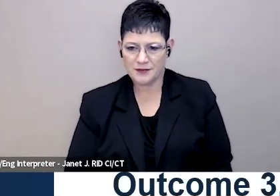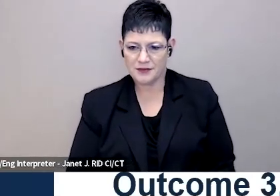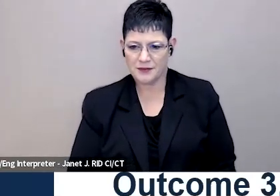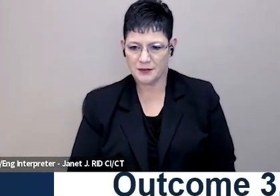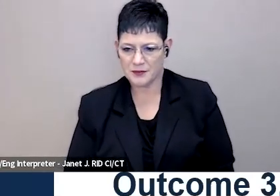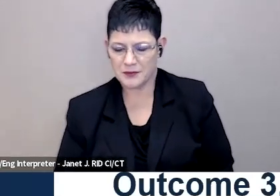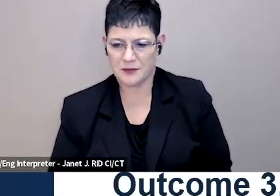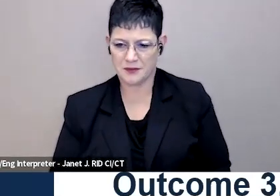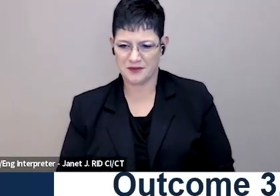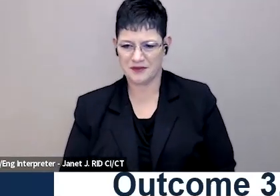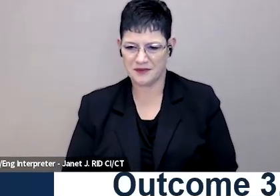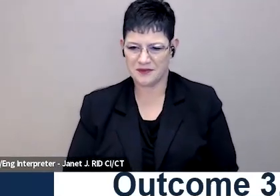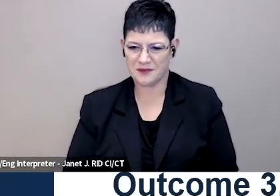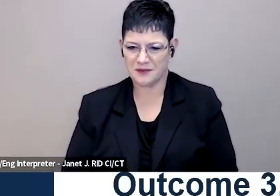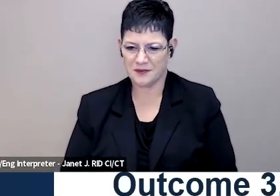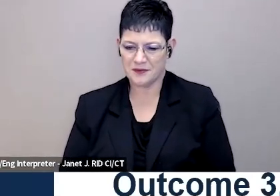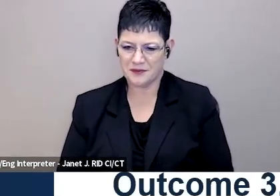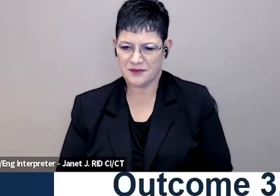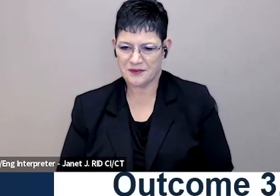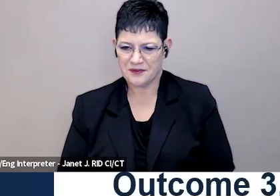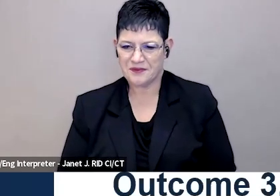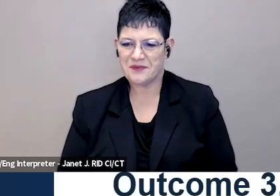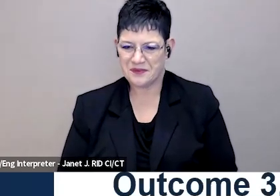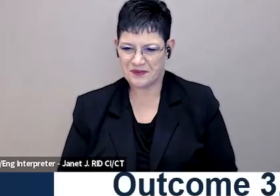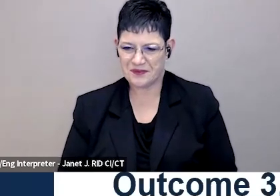Thank you so much, Jason, and thank